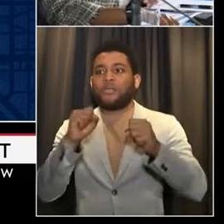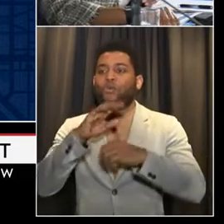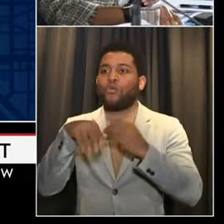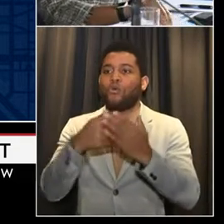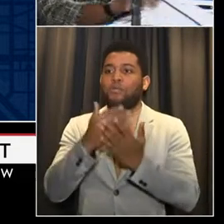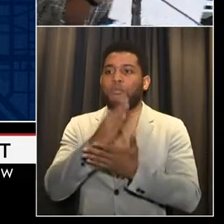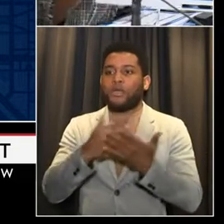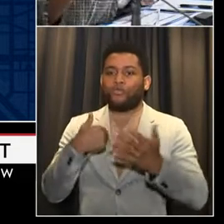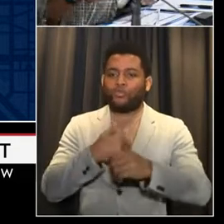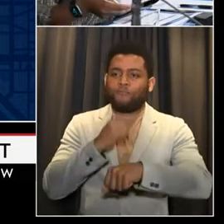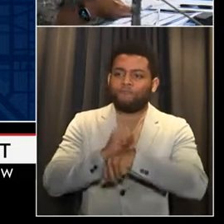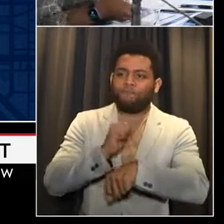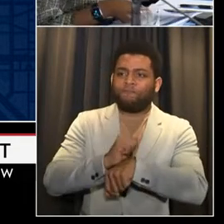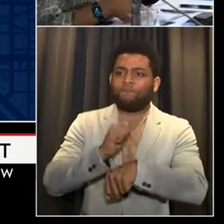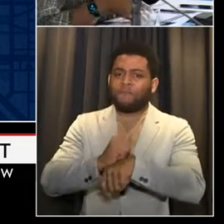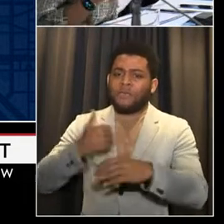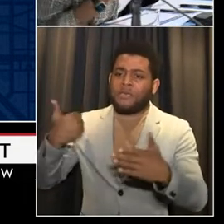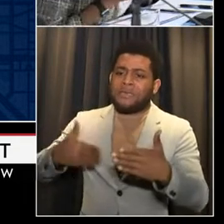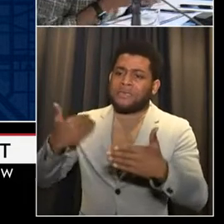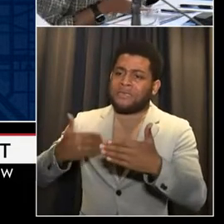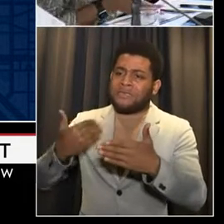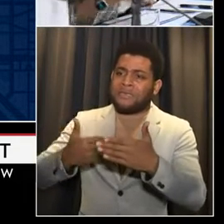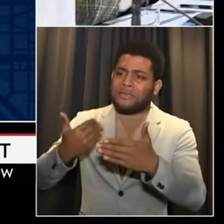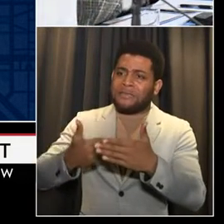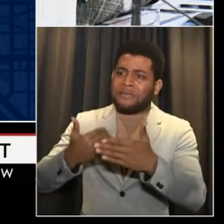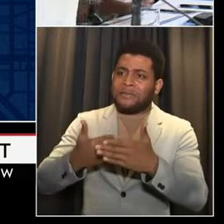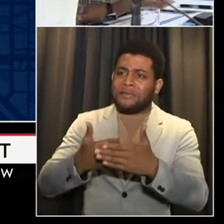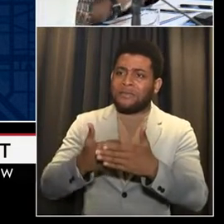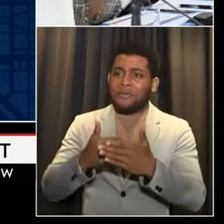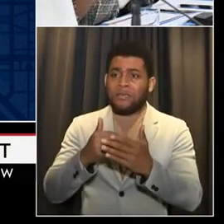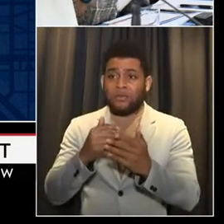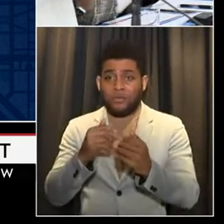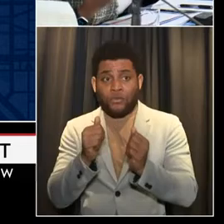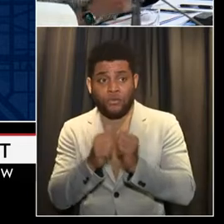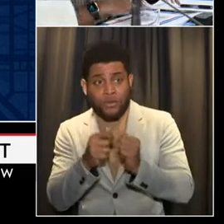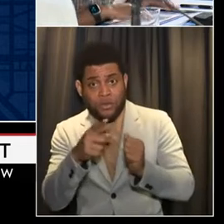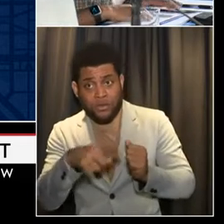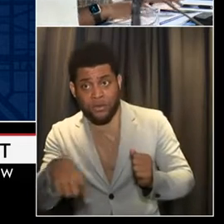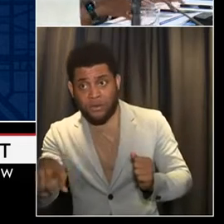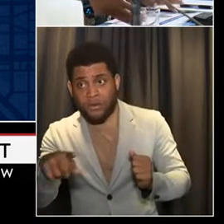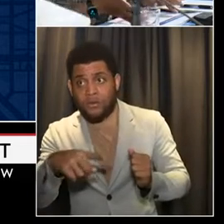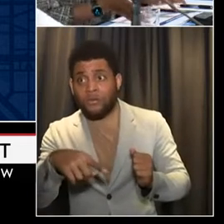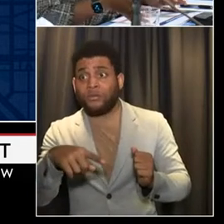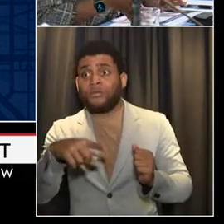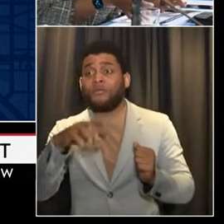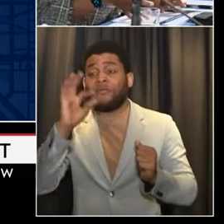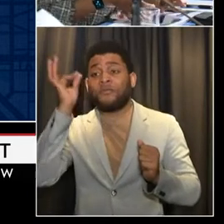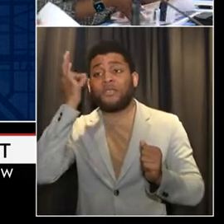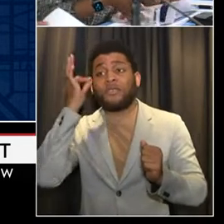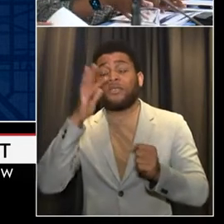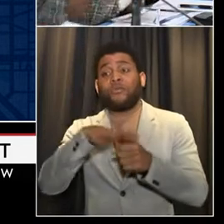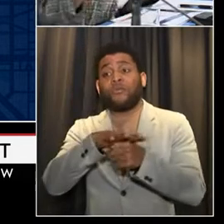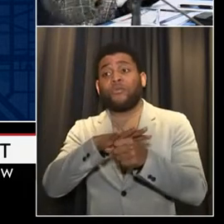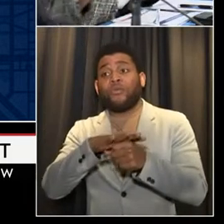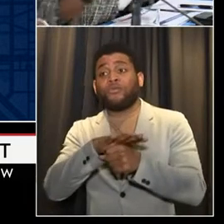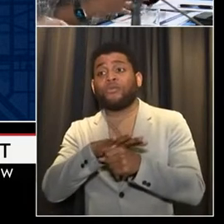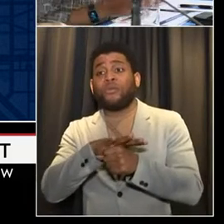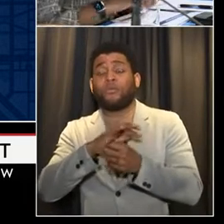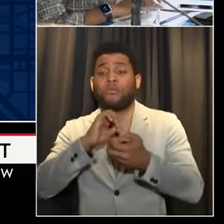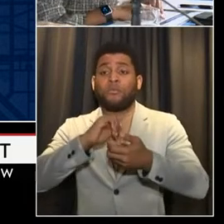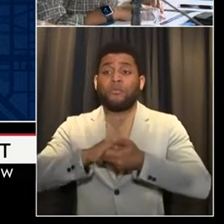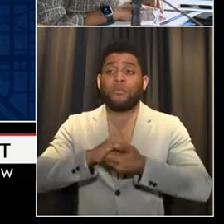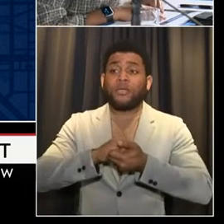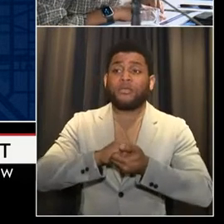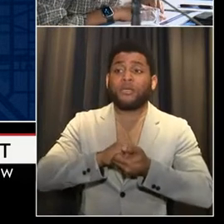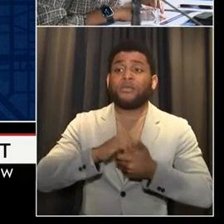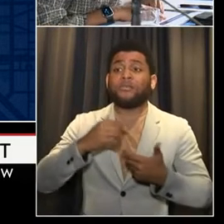closely with you all, with our federal partners, our local partners, and everybody, because we know that everybody